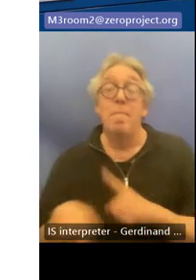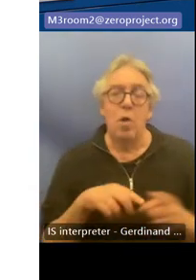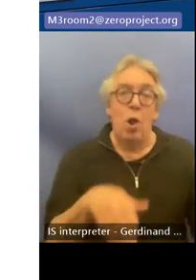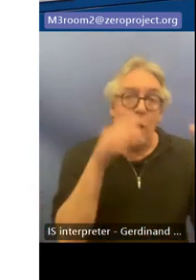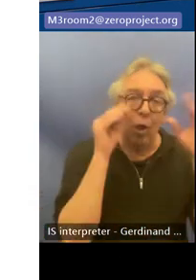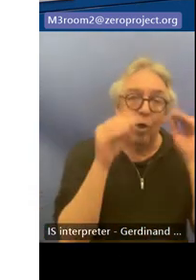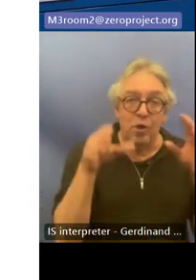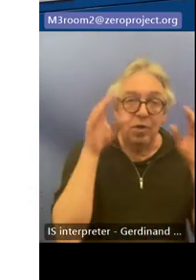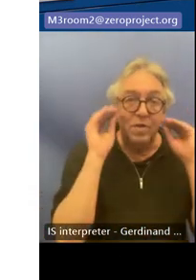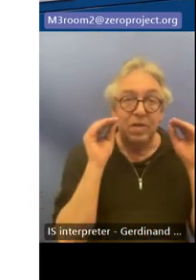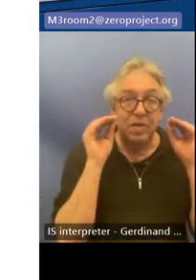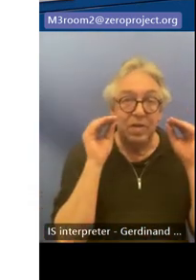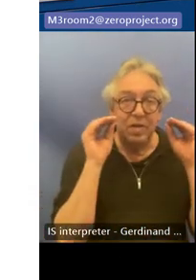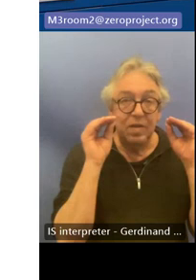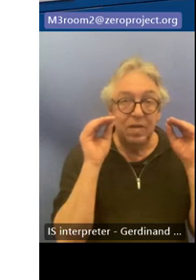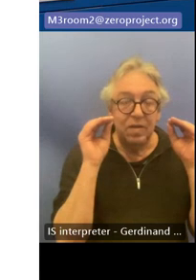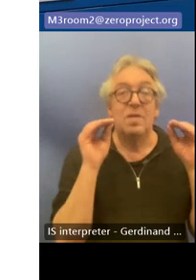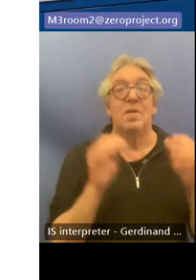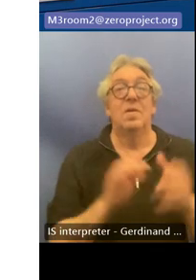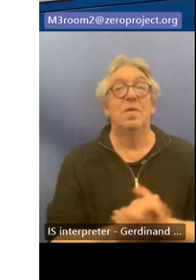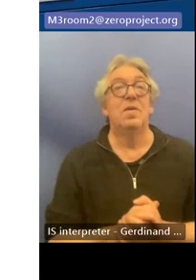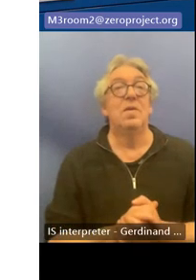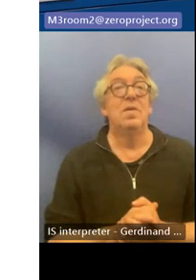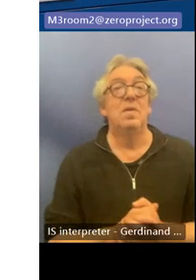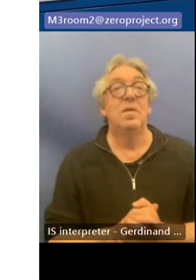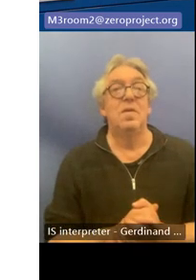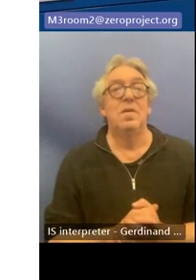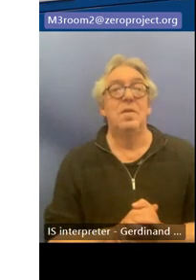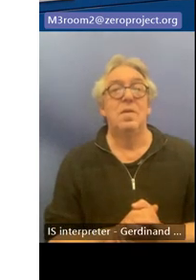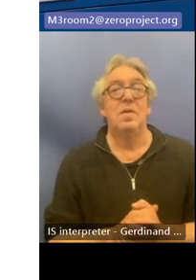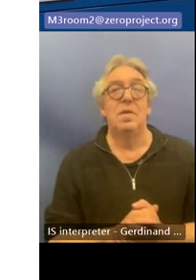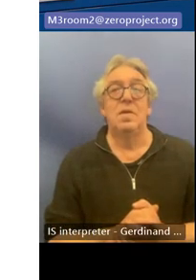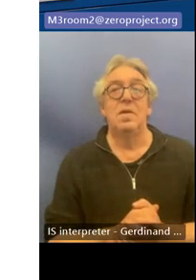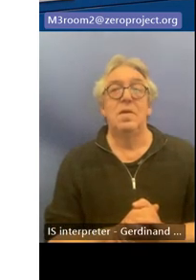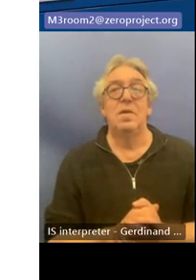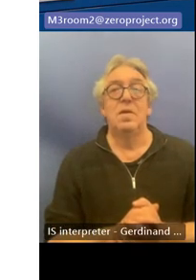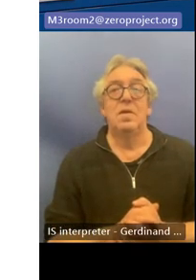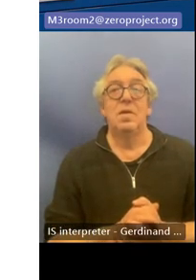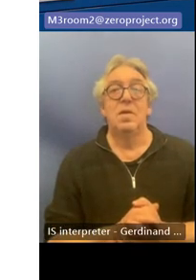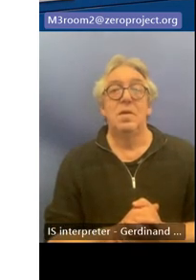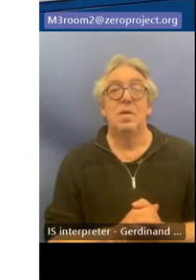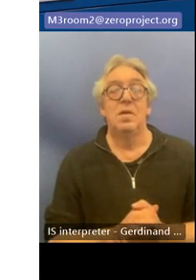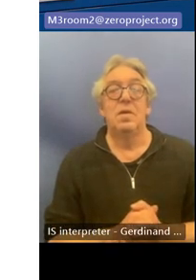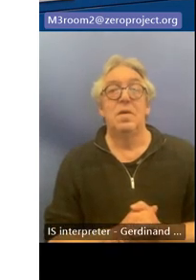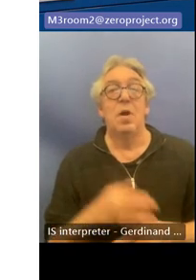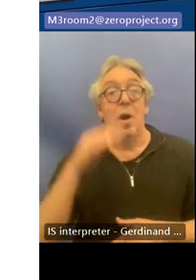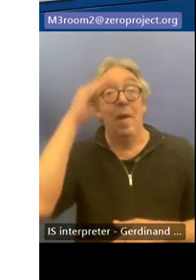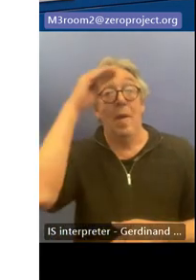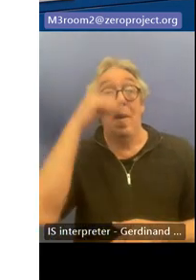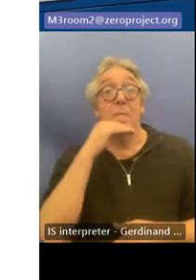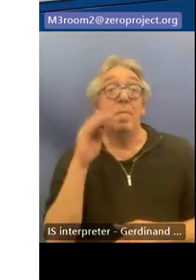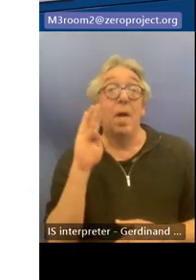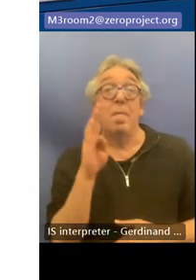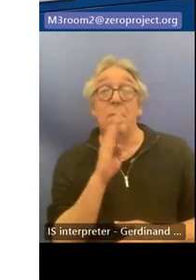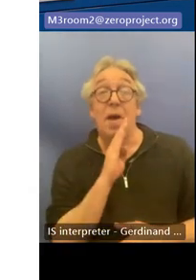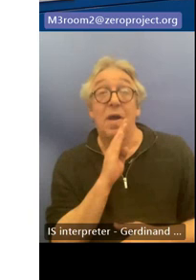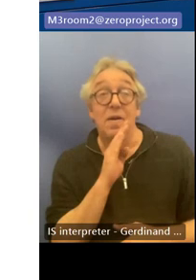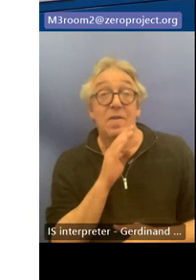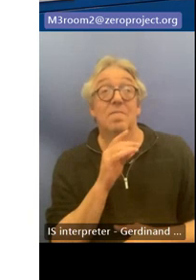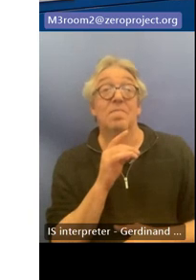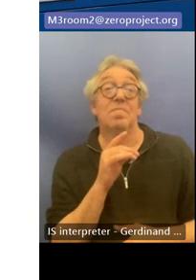with disabilities and with other children. So then we like to say about the parents that like Shantesny and